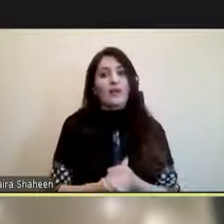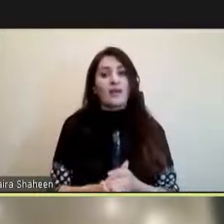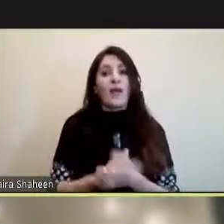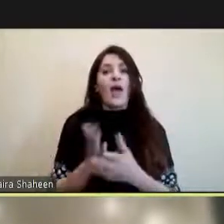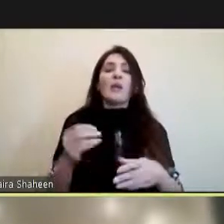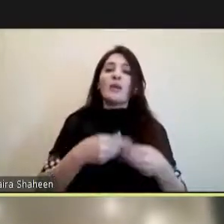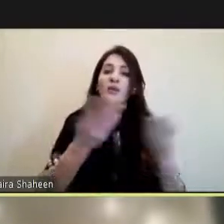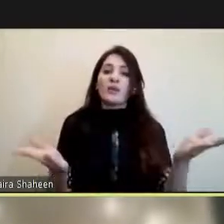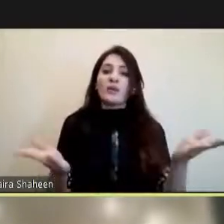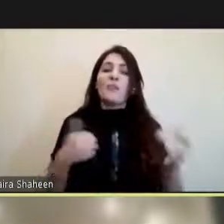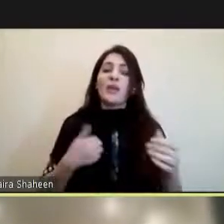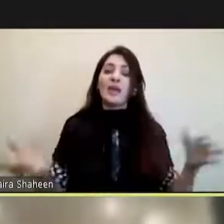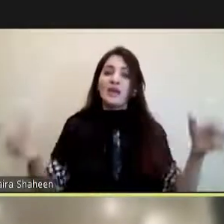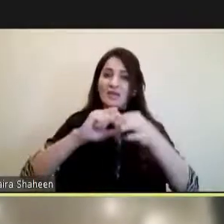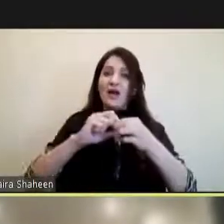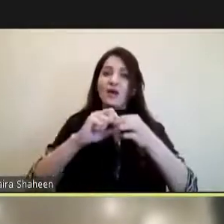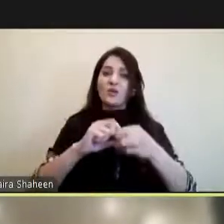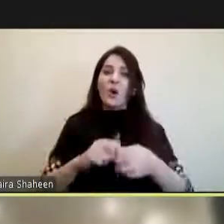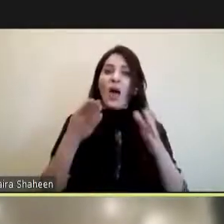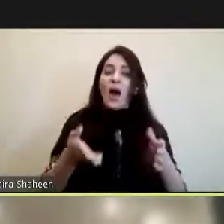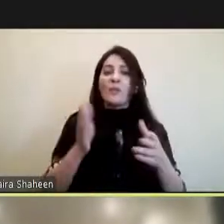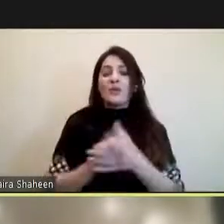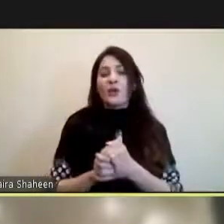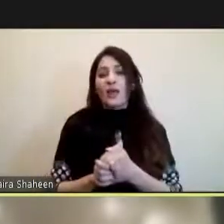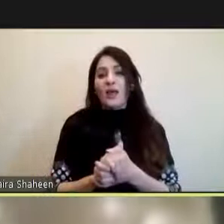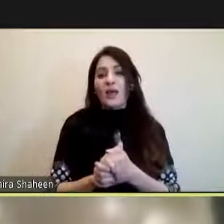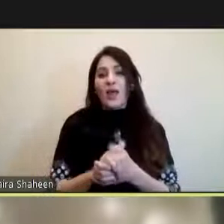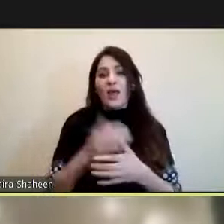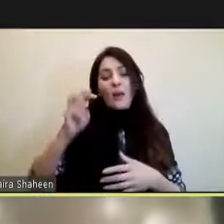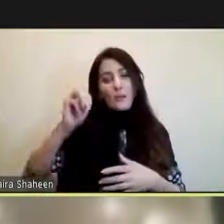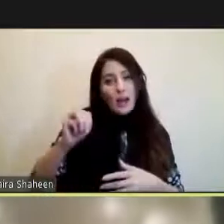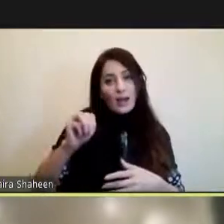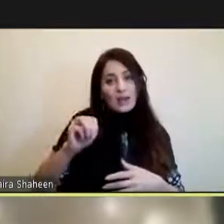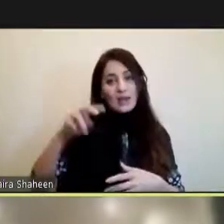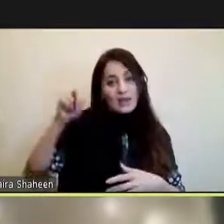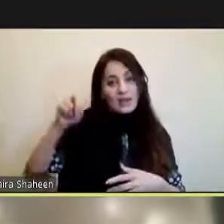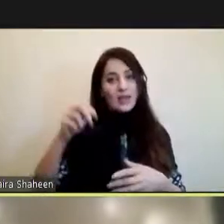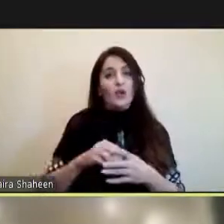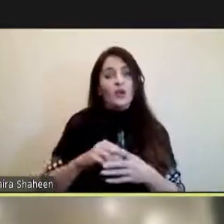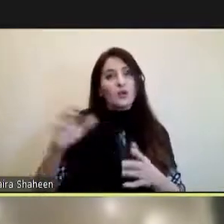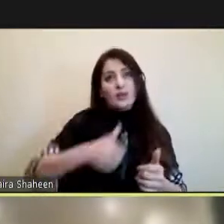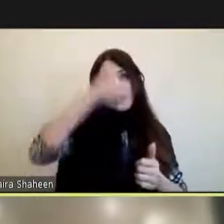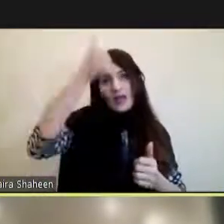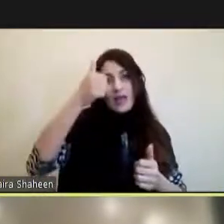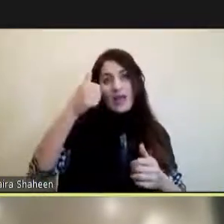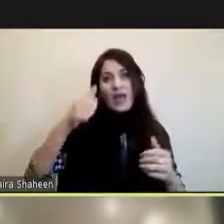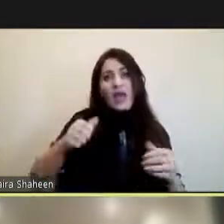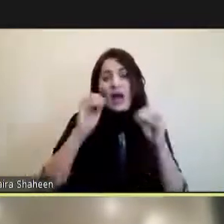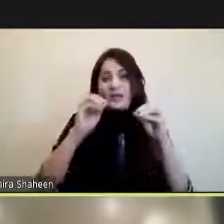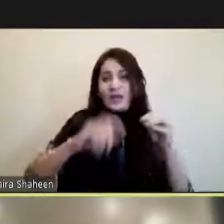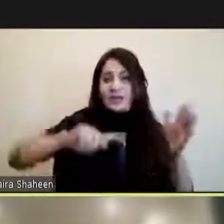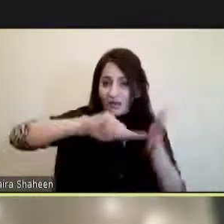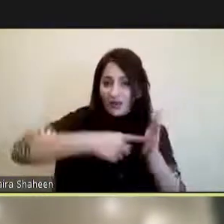our co-hosts and first two speakers, Mr. Michael Neek, Senior Director, Assistive Tech, and Ms.